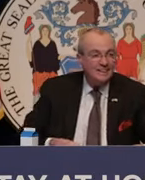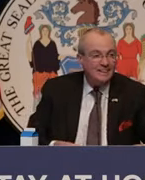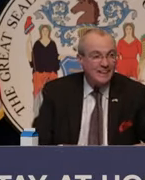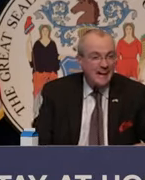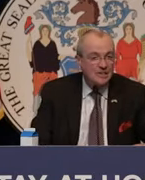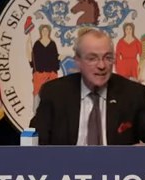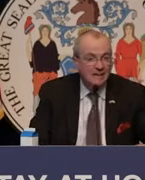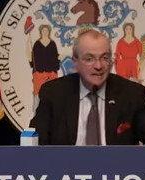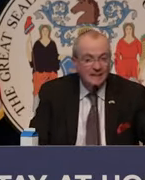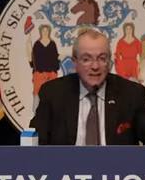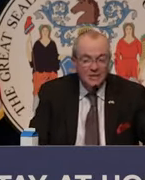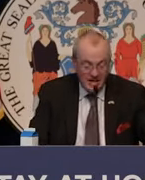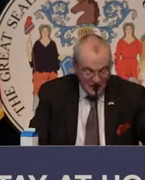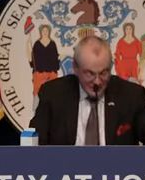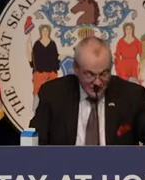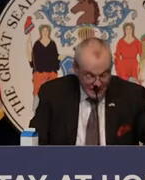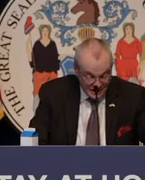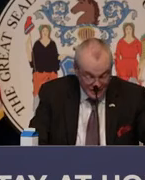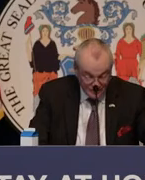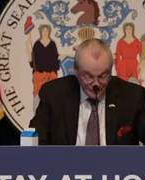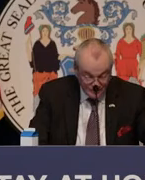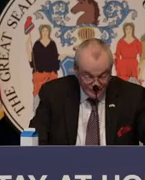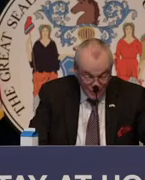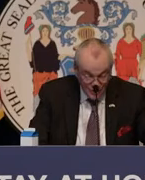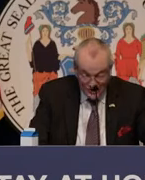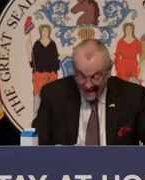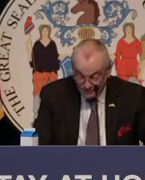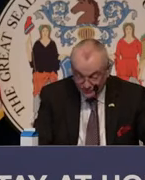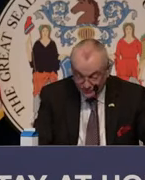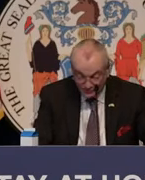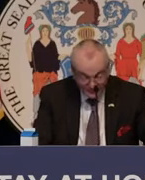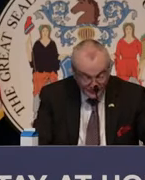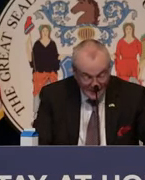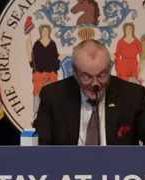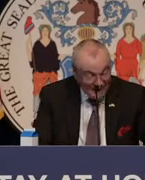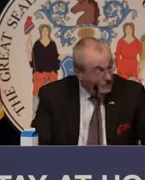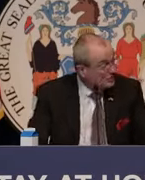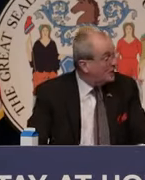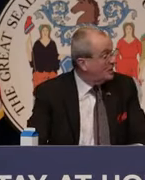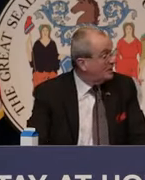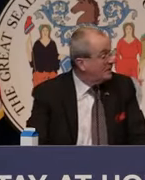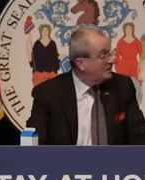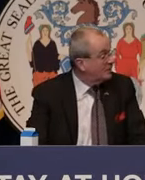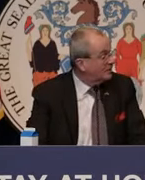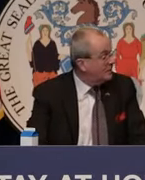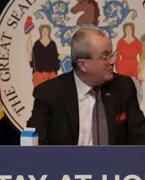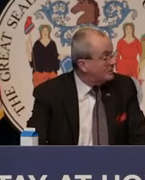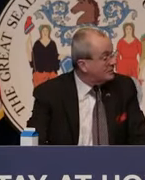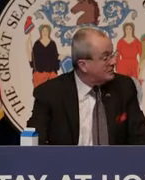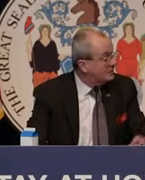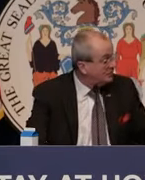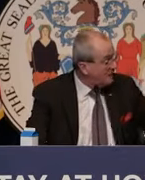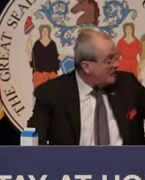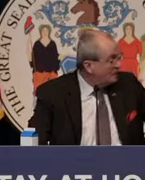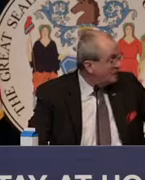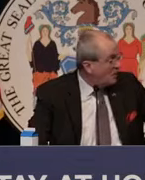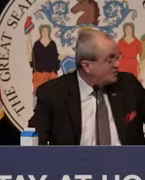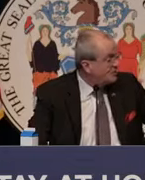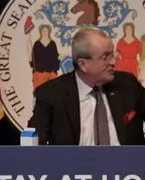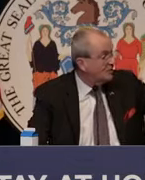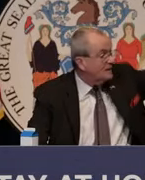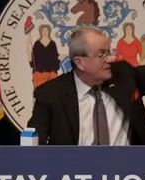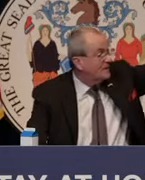truly. Again, hashtag NJ, thanks you. With that, I know you've got to go in a minute, Senator. God bless you. Safe